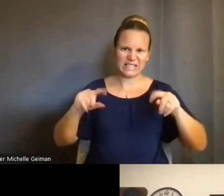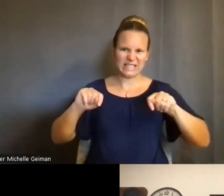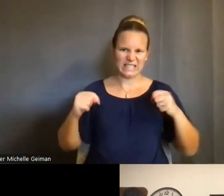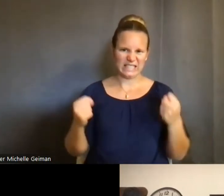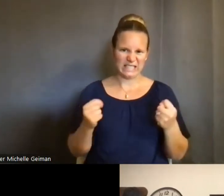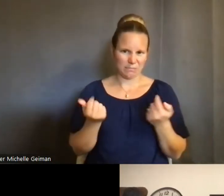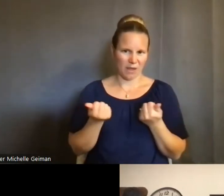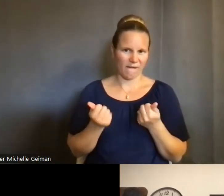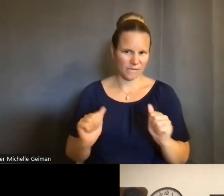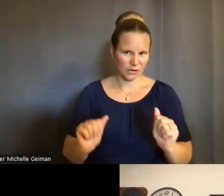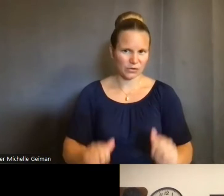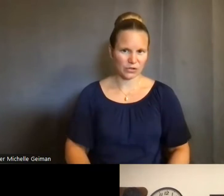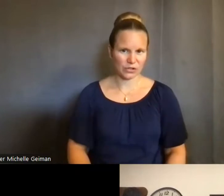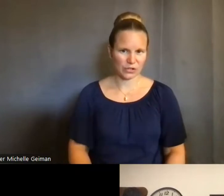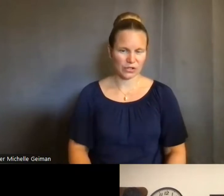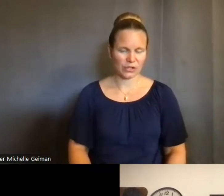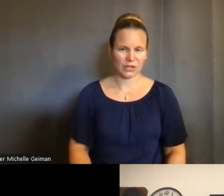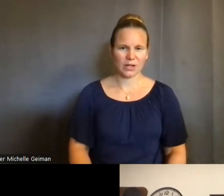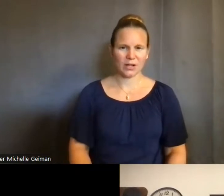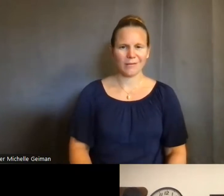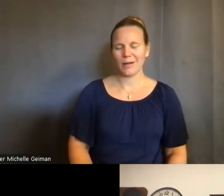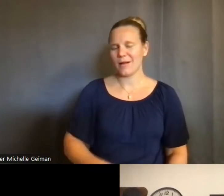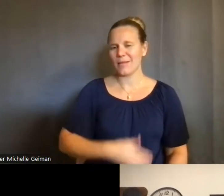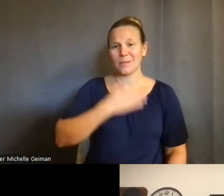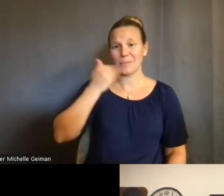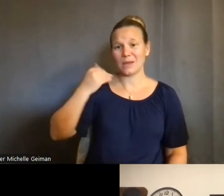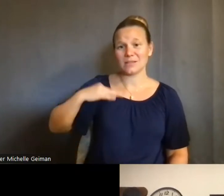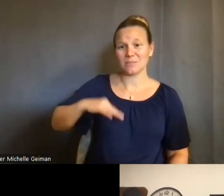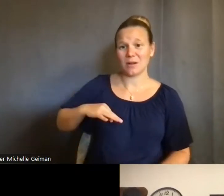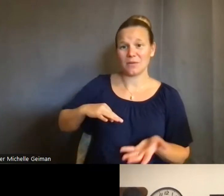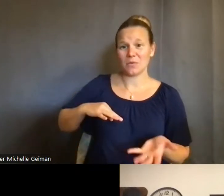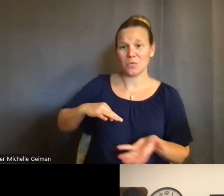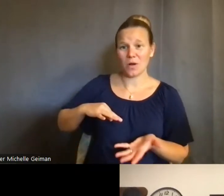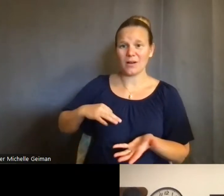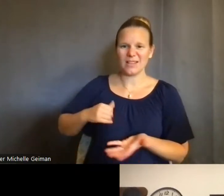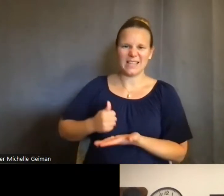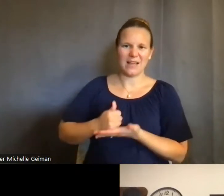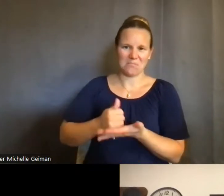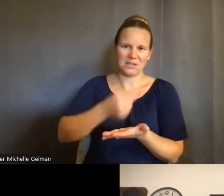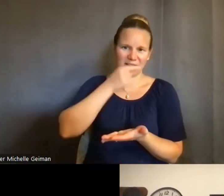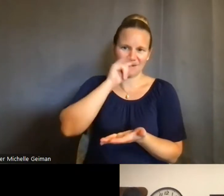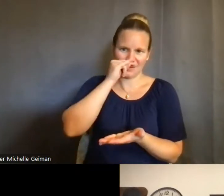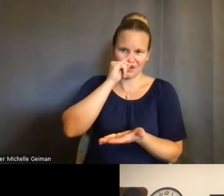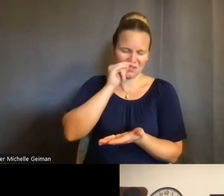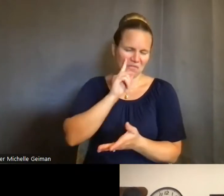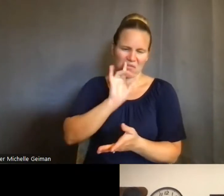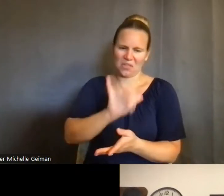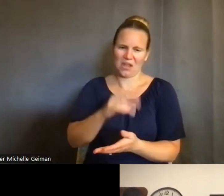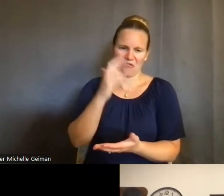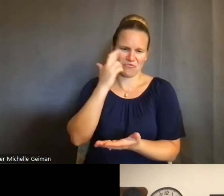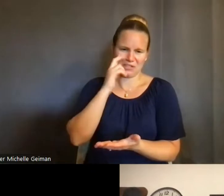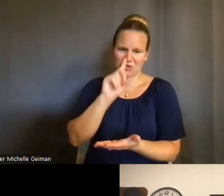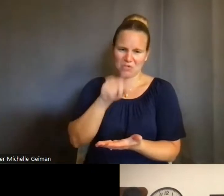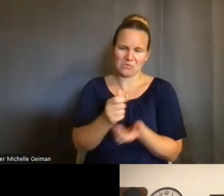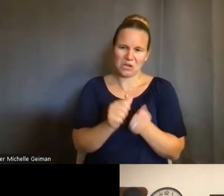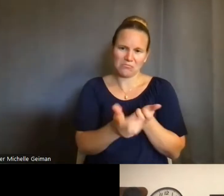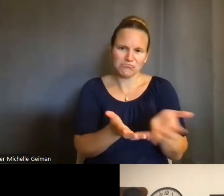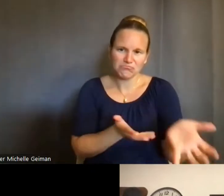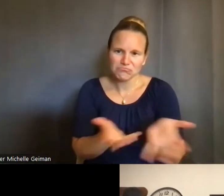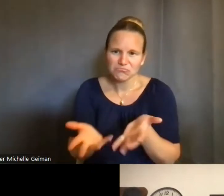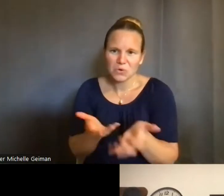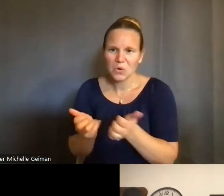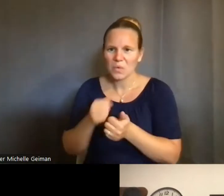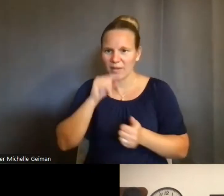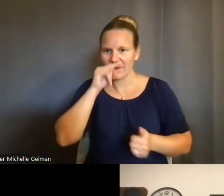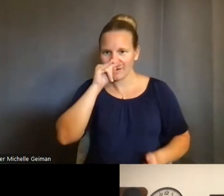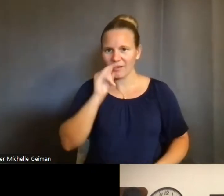to that is that you're helping the kids, and it really is the best job in the world for that reason alone. Is that you get to work with children, and for